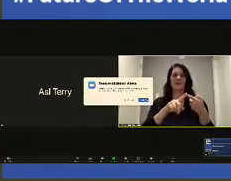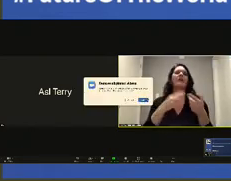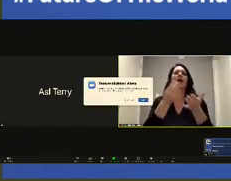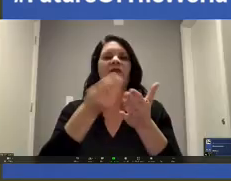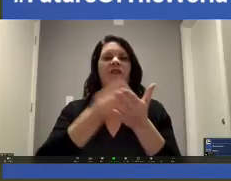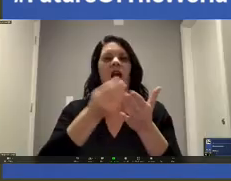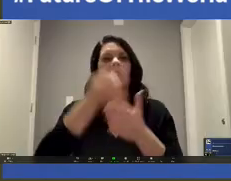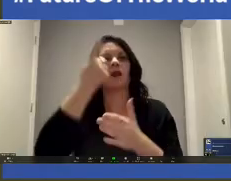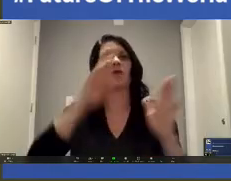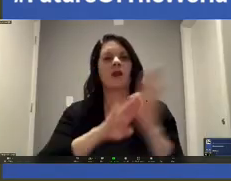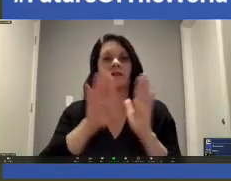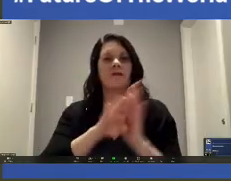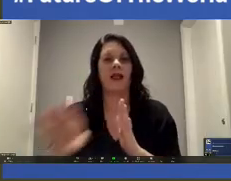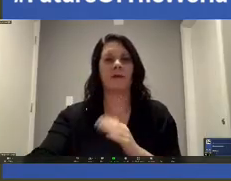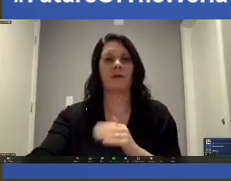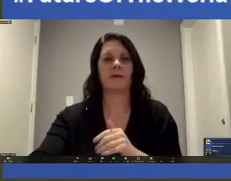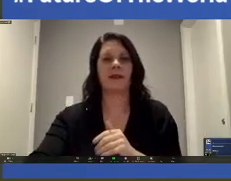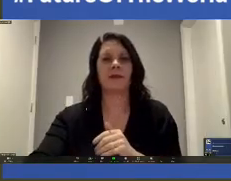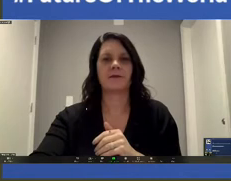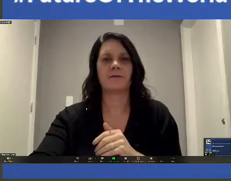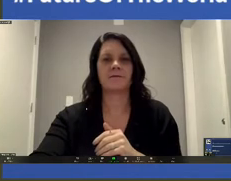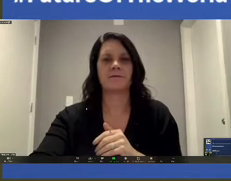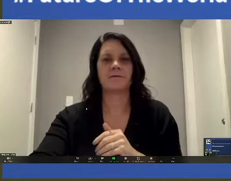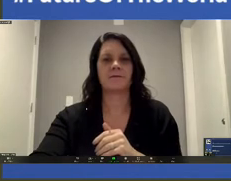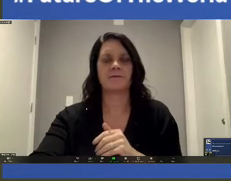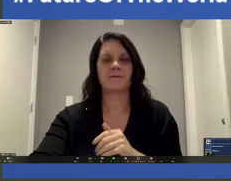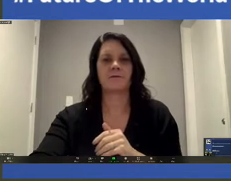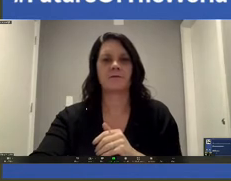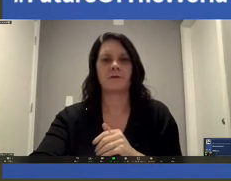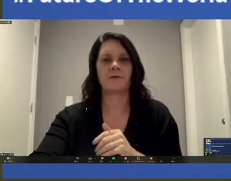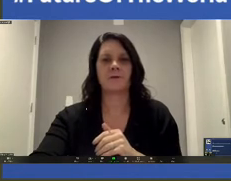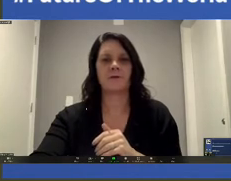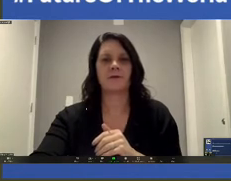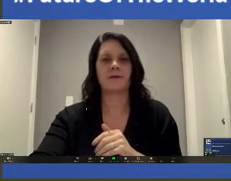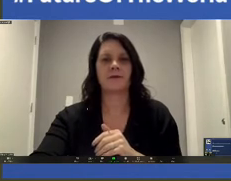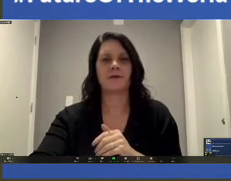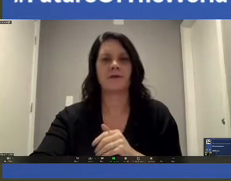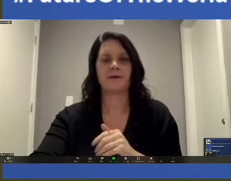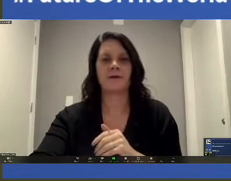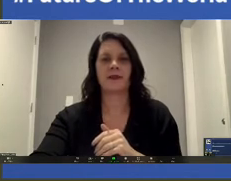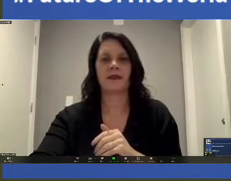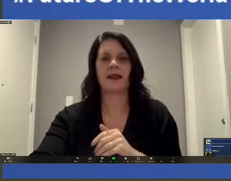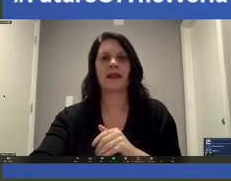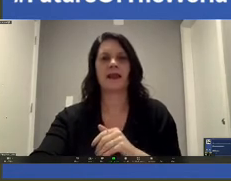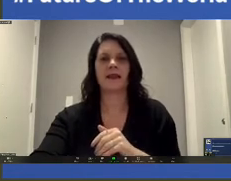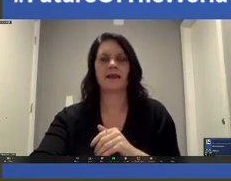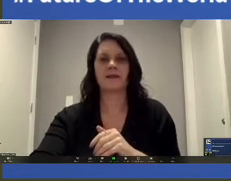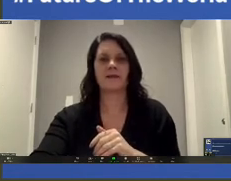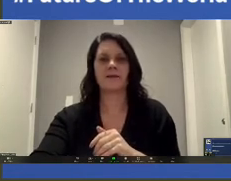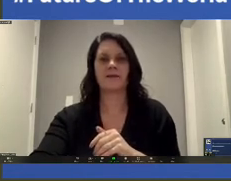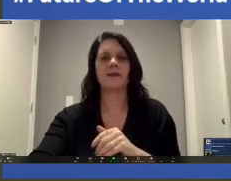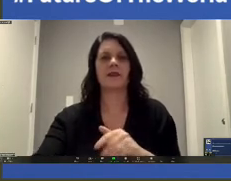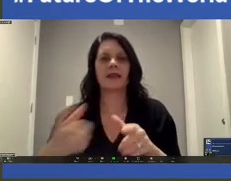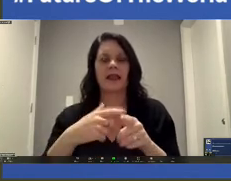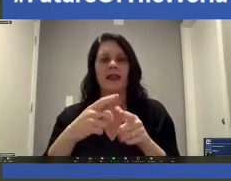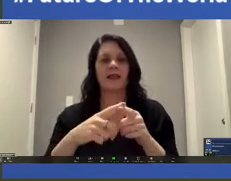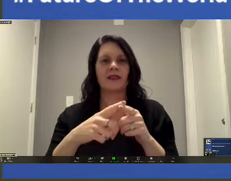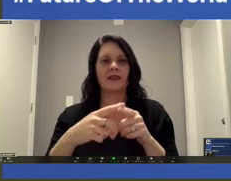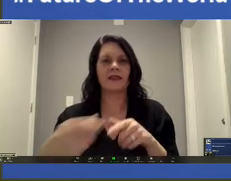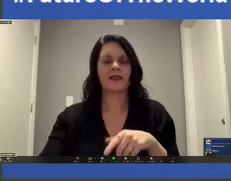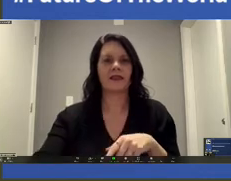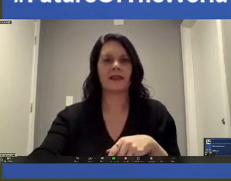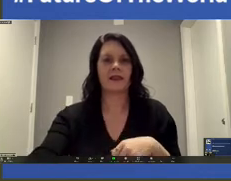countries with 42%. Then we have energy, interesting, with 26%. Agriculture, 16%. We'll